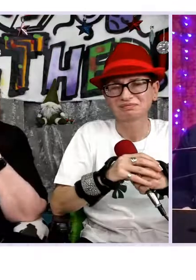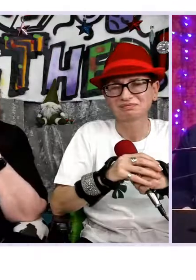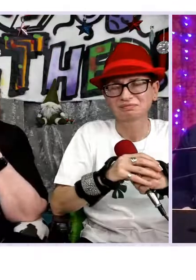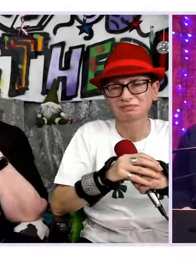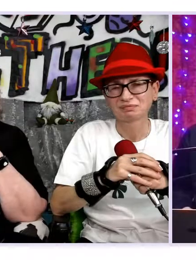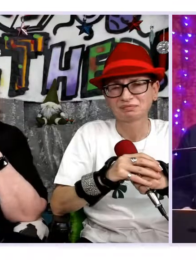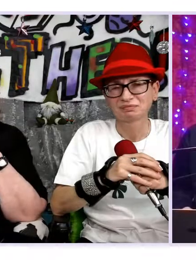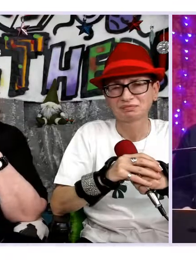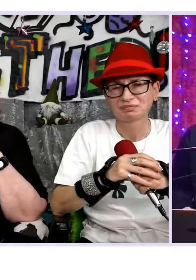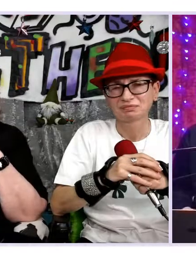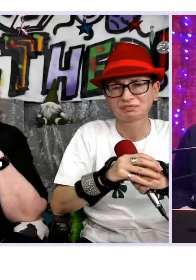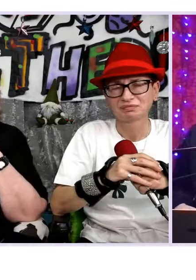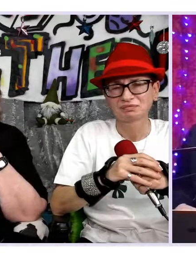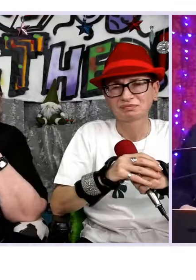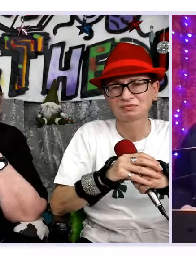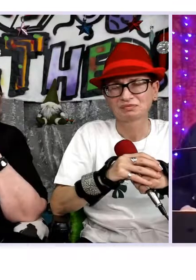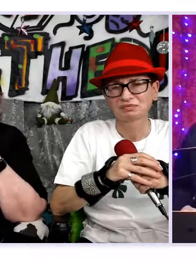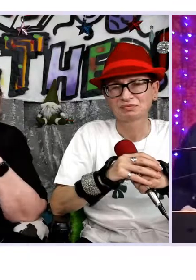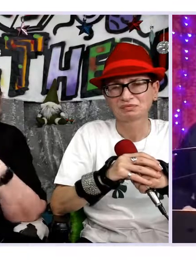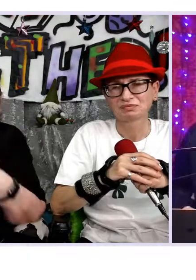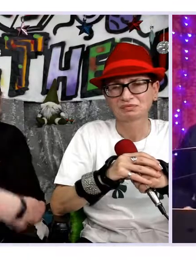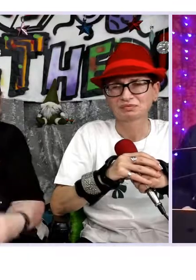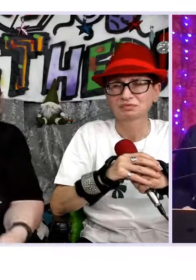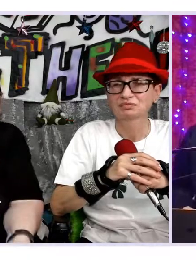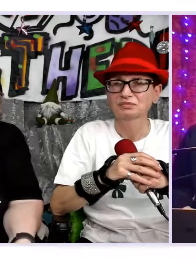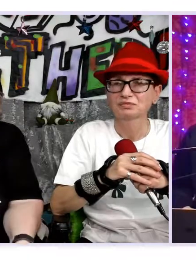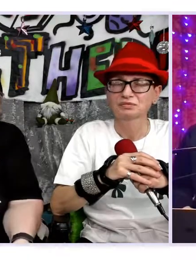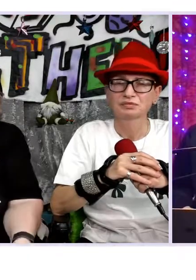up to the hype